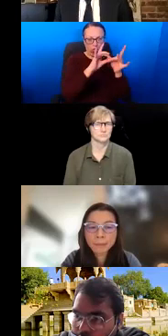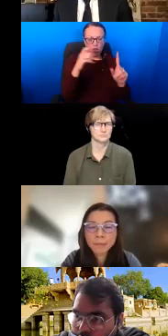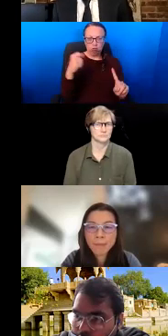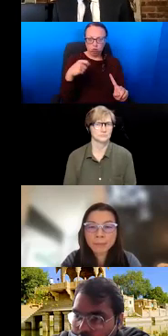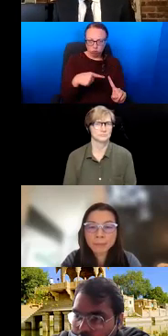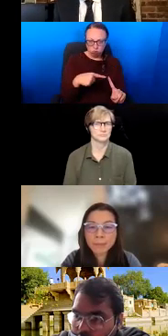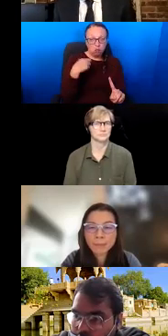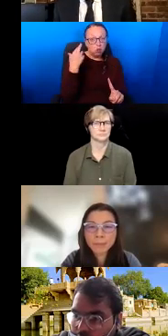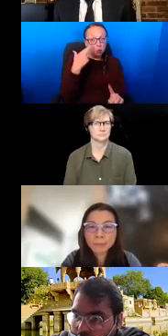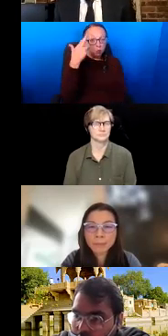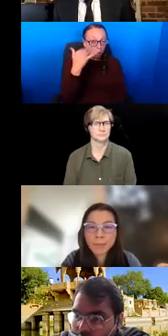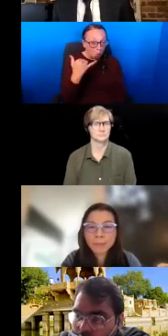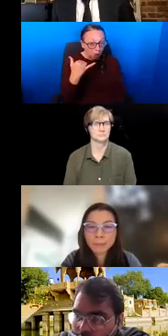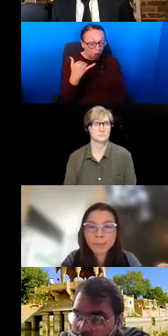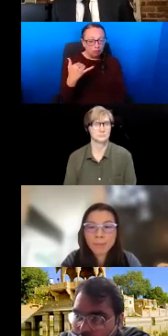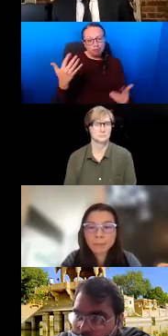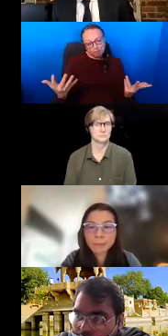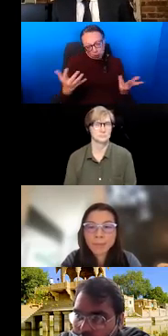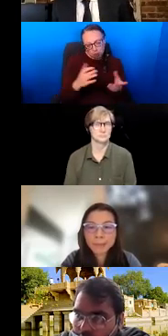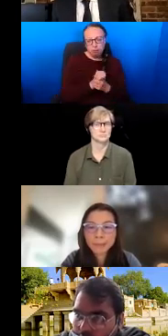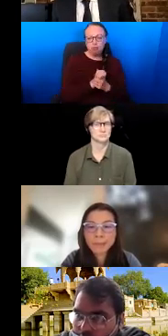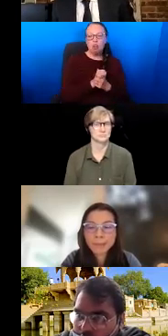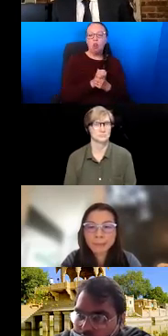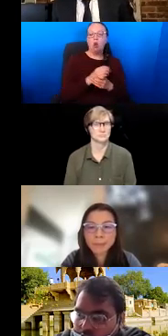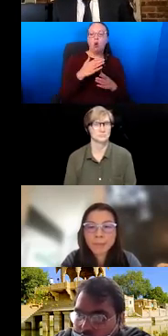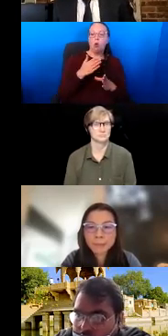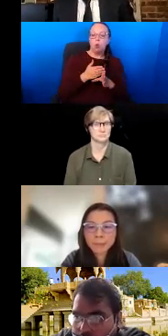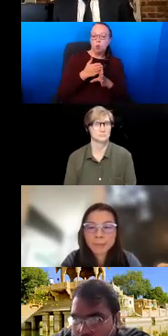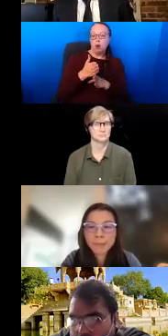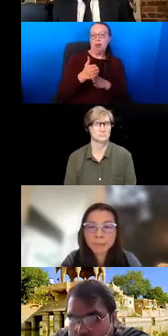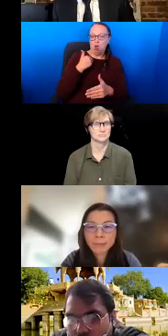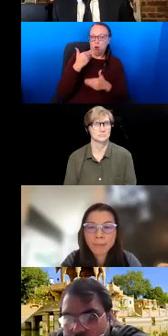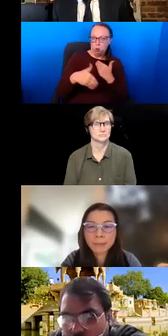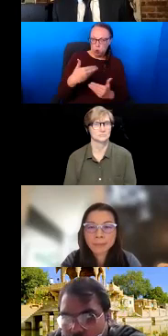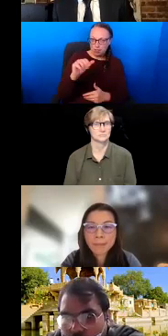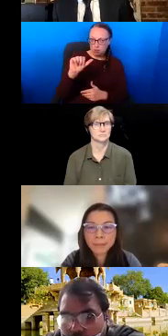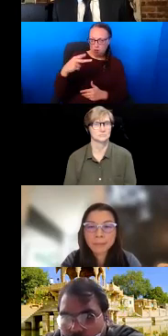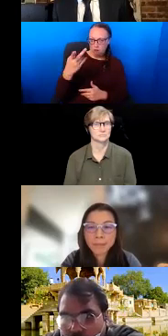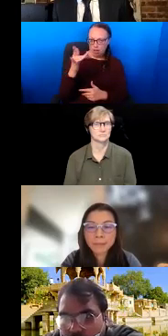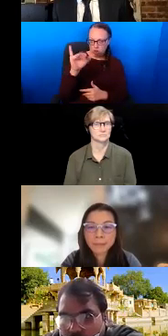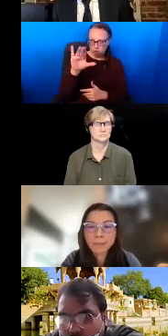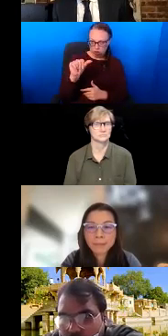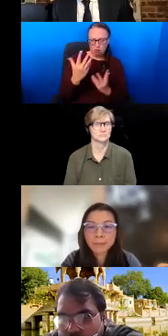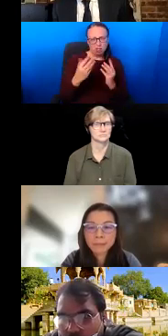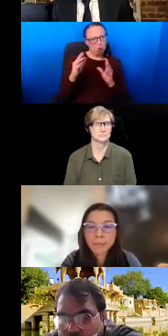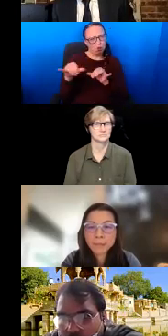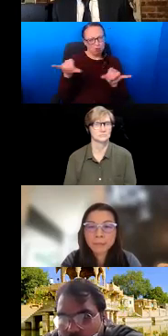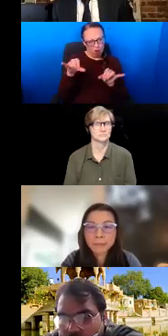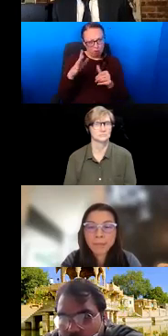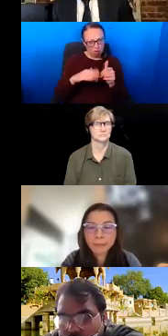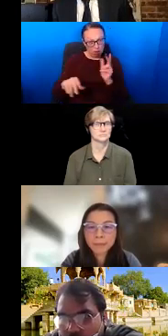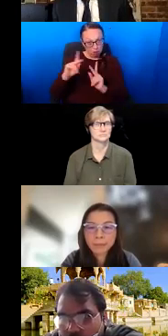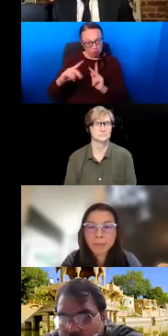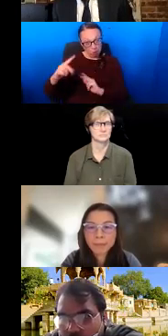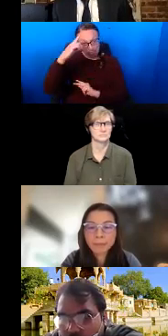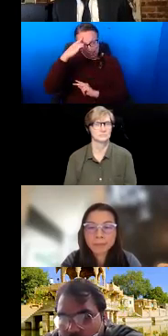the reason for that was, well, primary progressive aphasia, while it is far more common than people think,